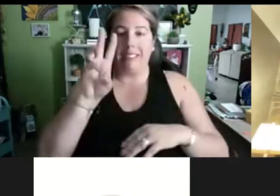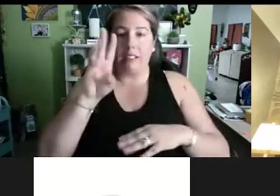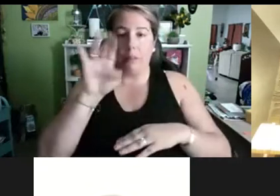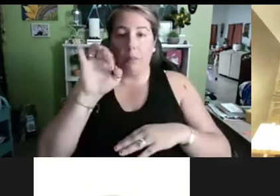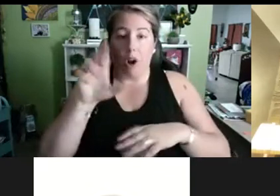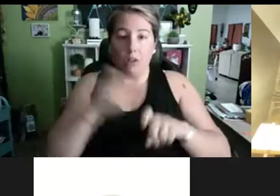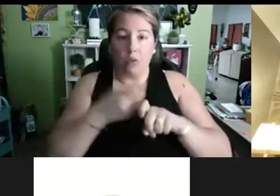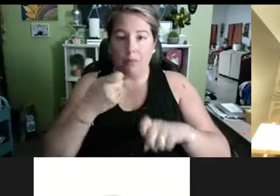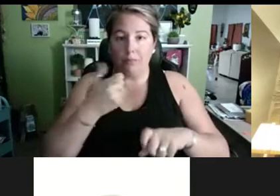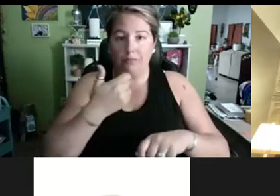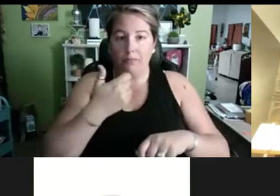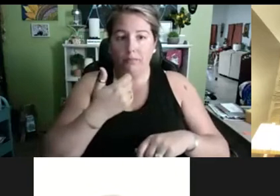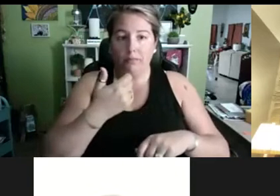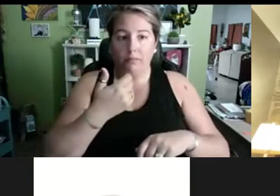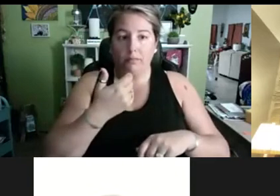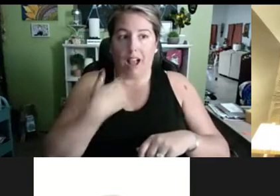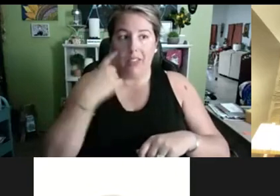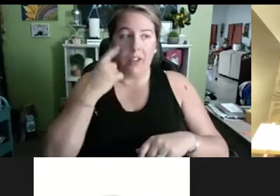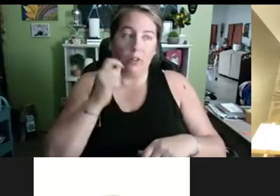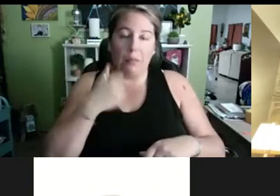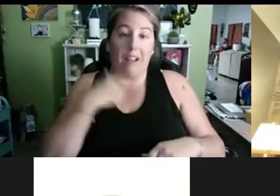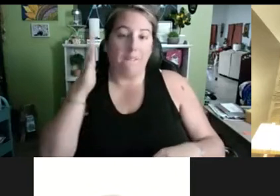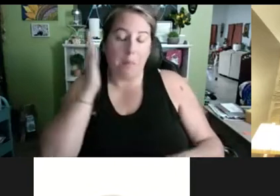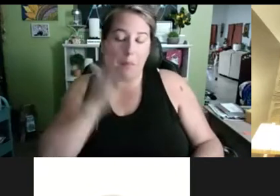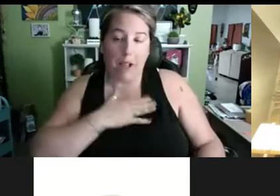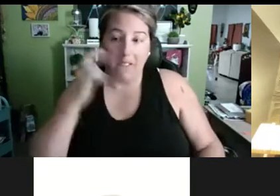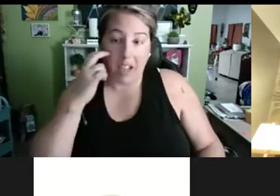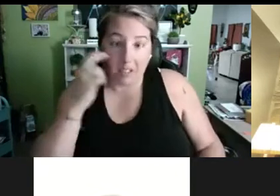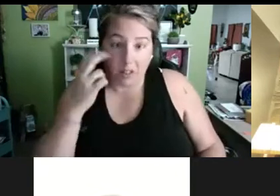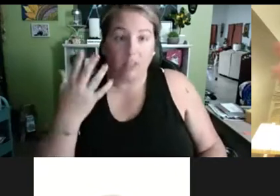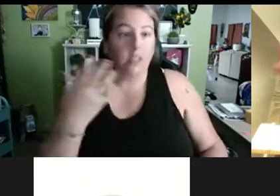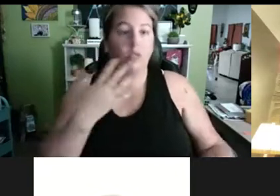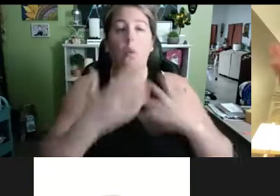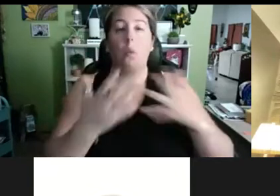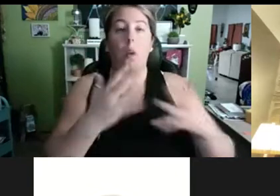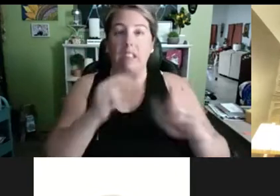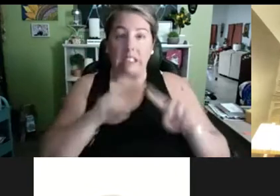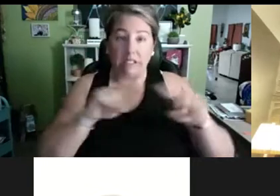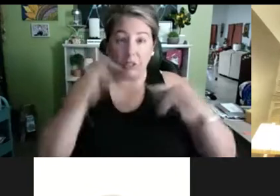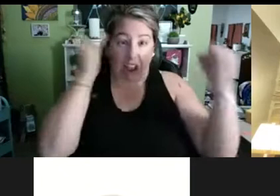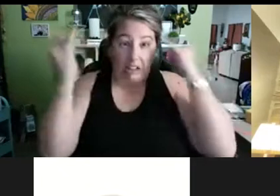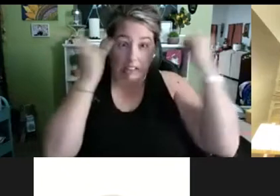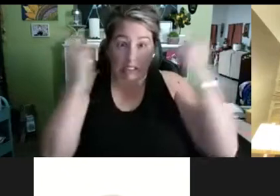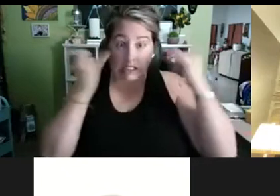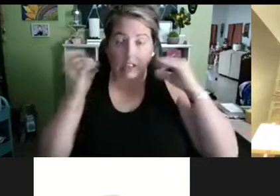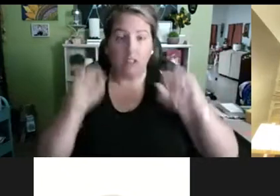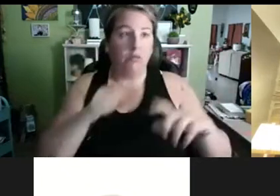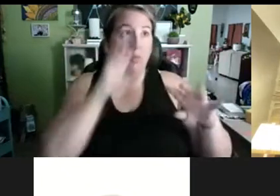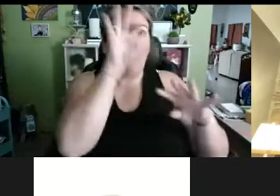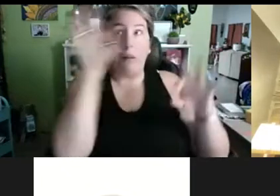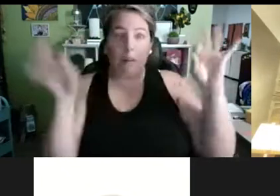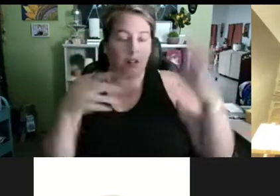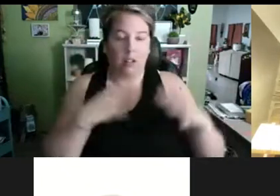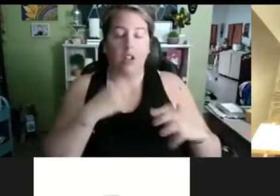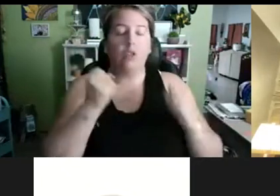whiff box, like if she just wants to promote the whiff boxes. Like, there's so many